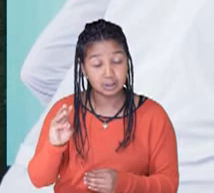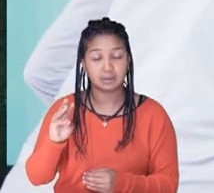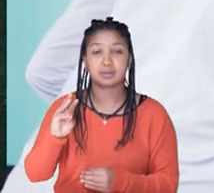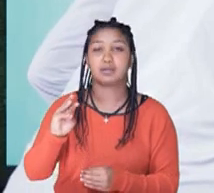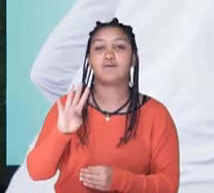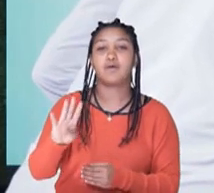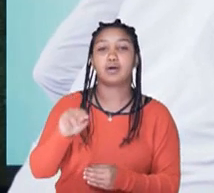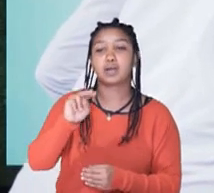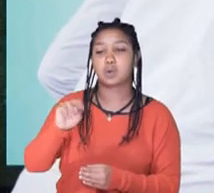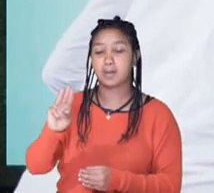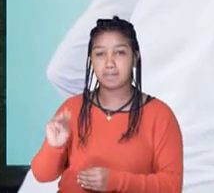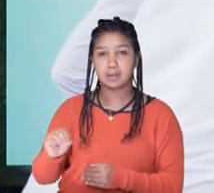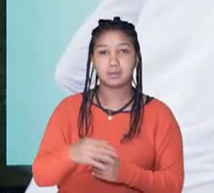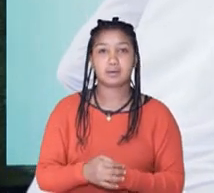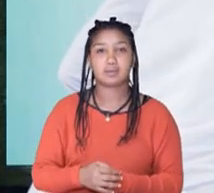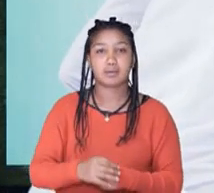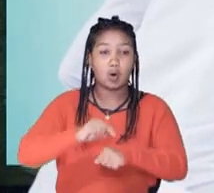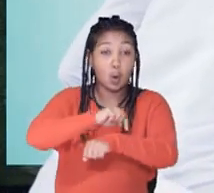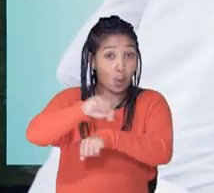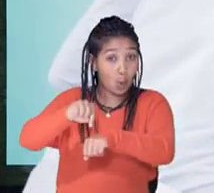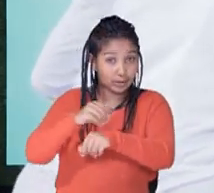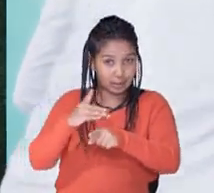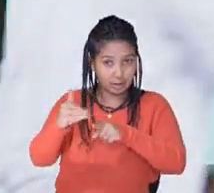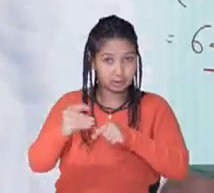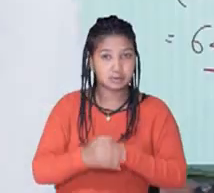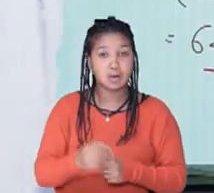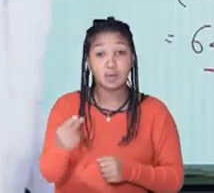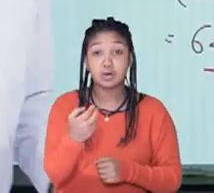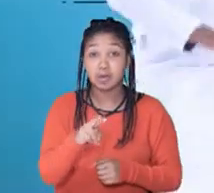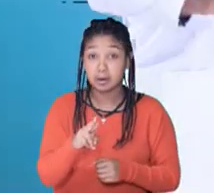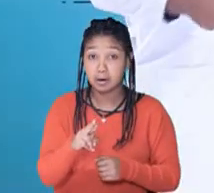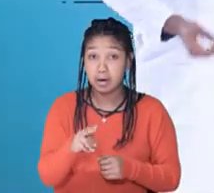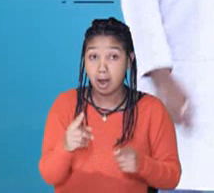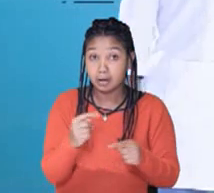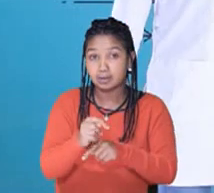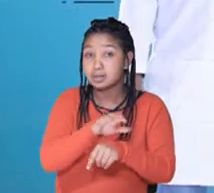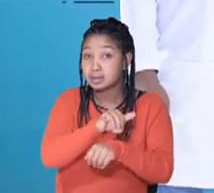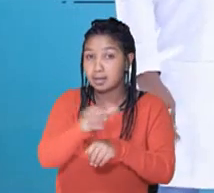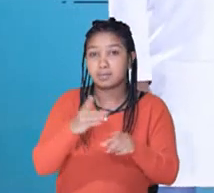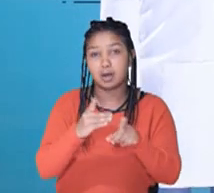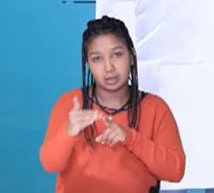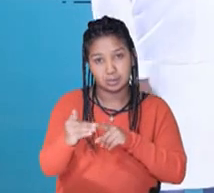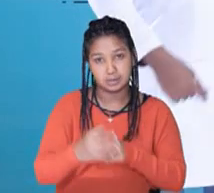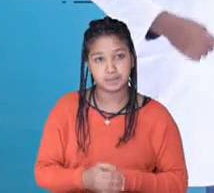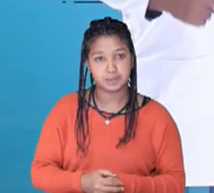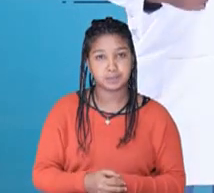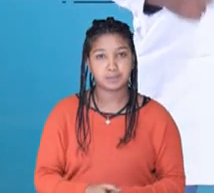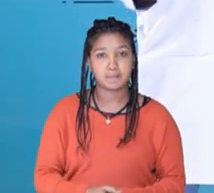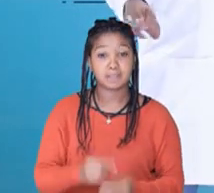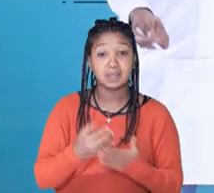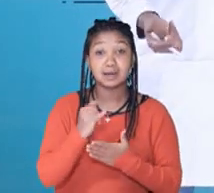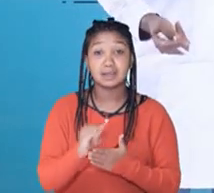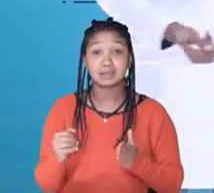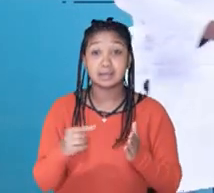364 Newton meter clockwise. Both are acting clockwise direction. And there